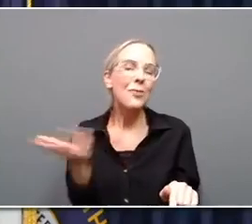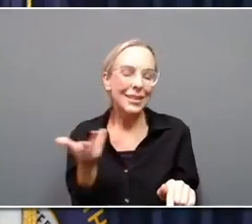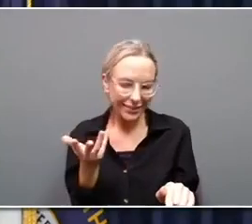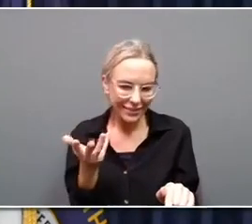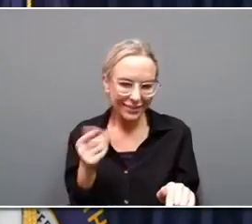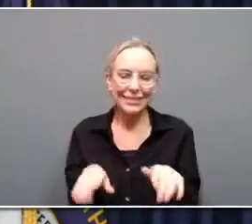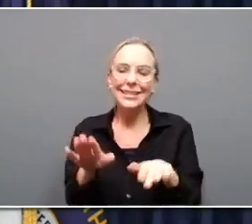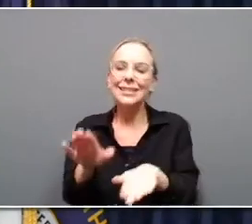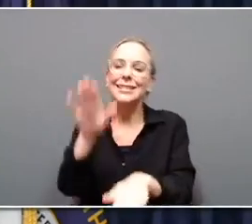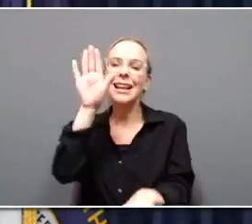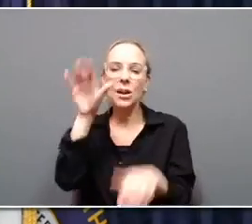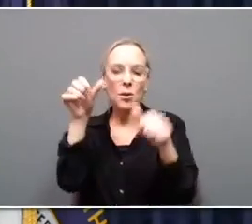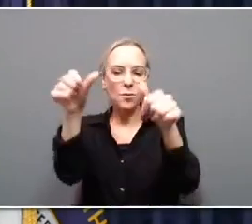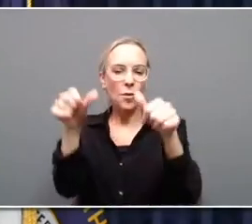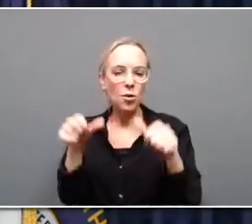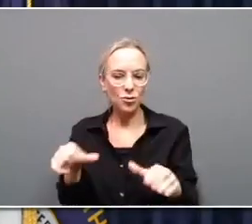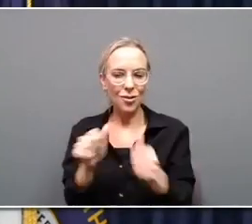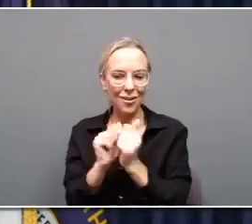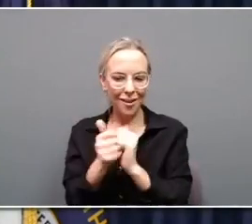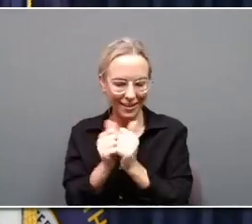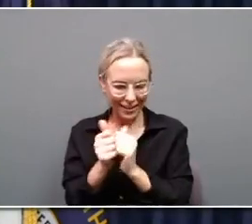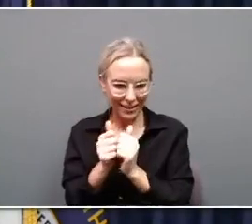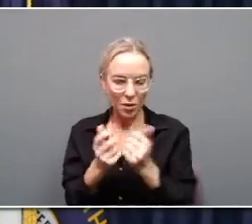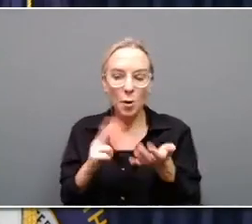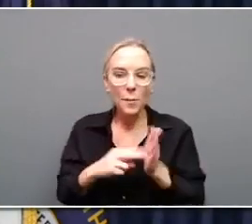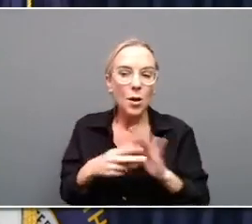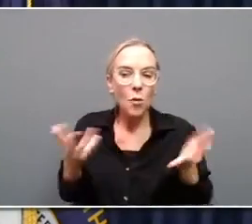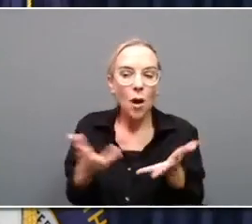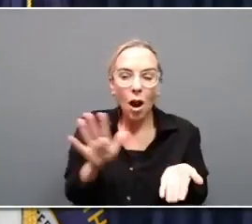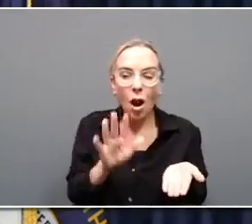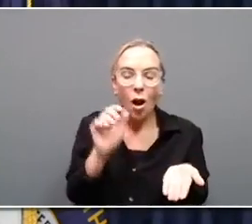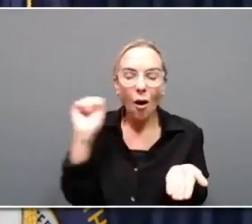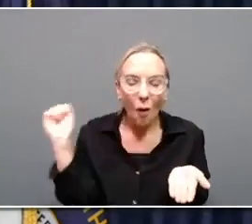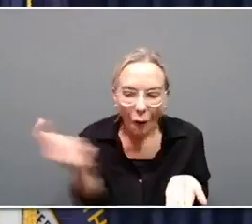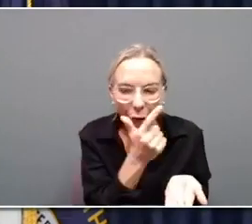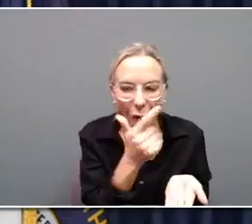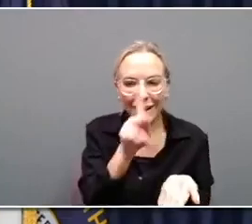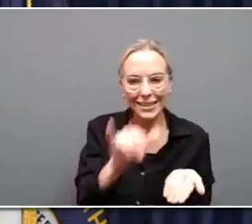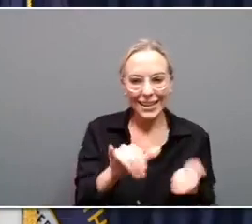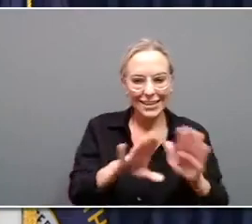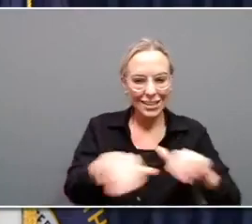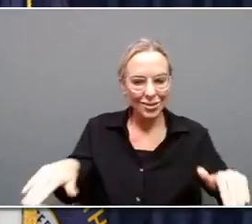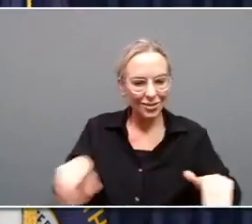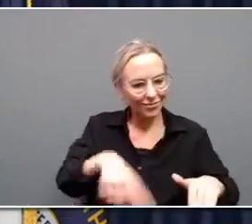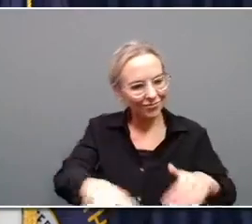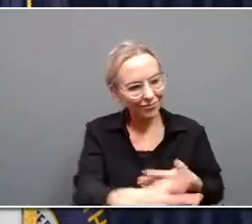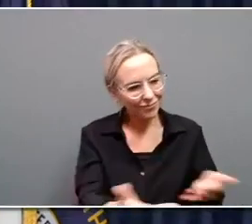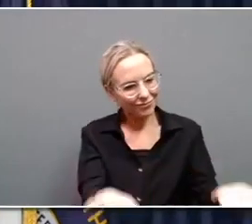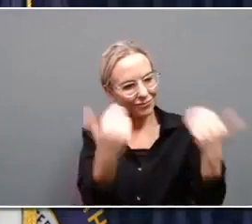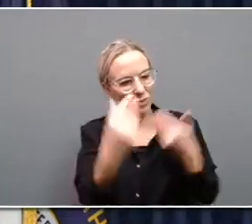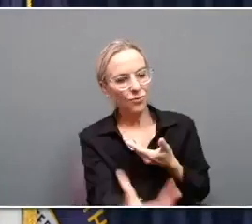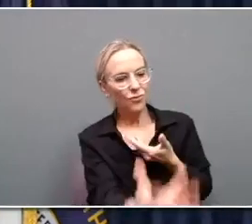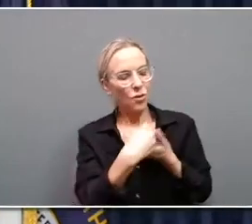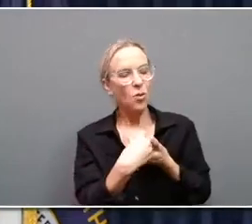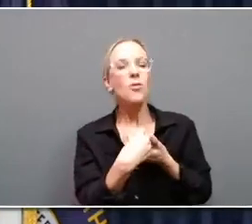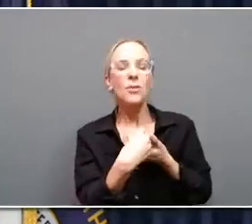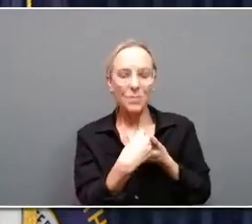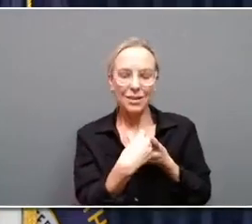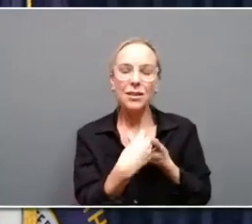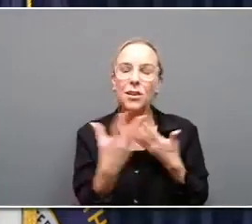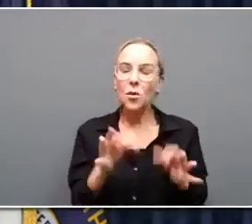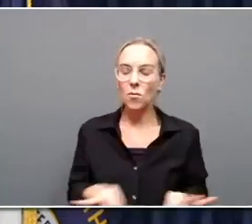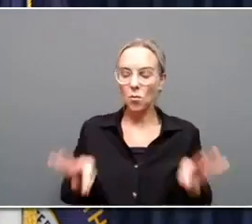poster contest, where all Kentucky children are invited to participate. For us, it's important that Kentucky